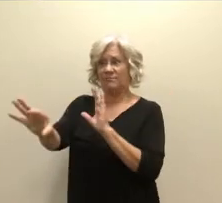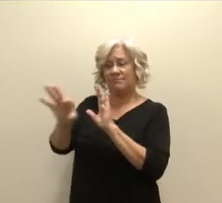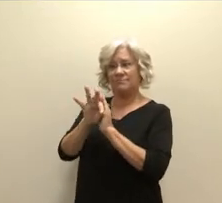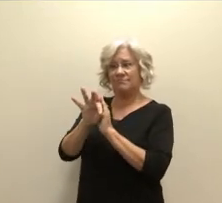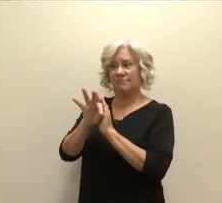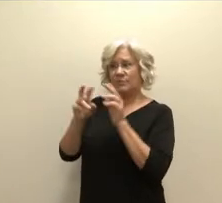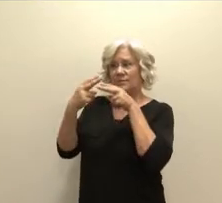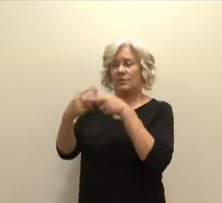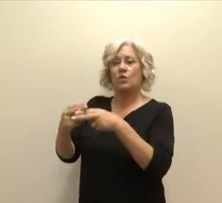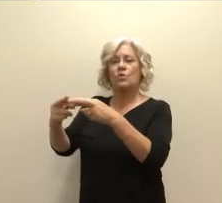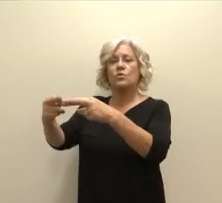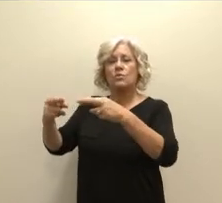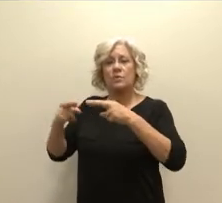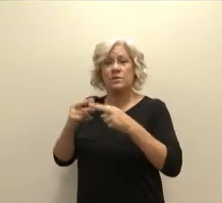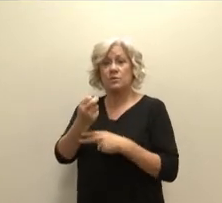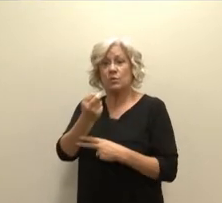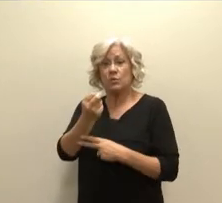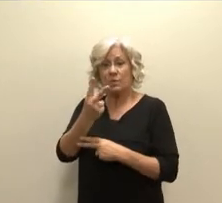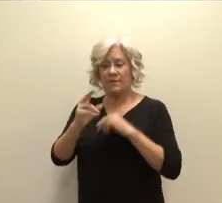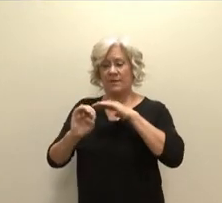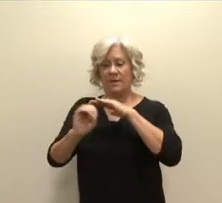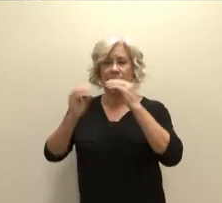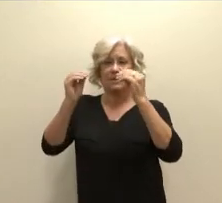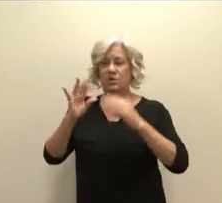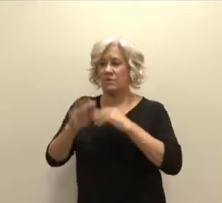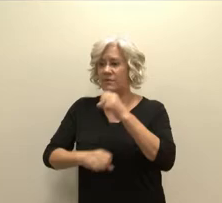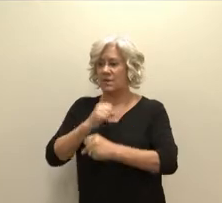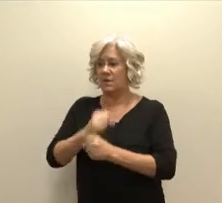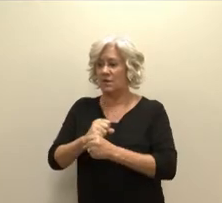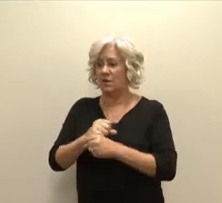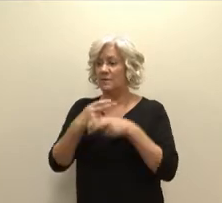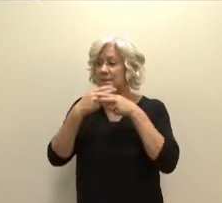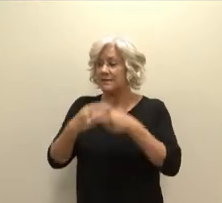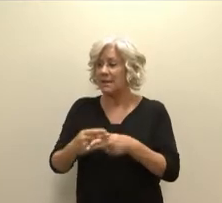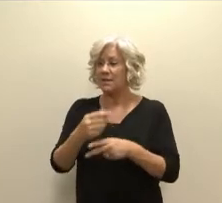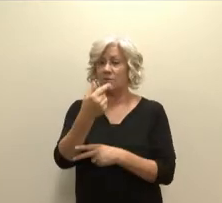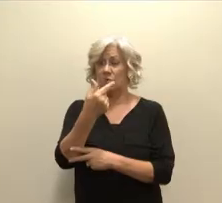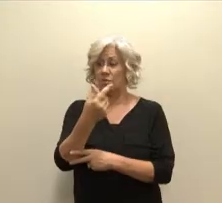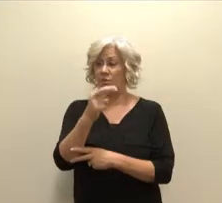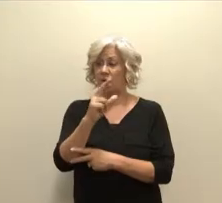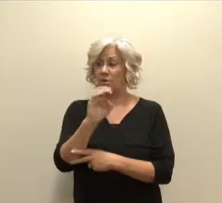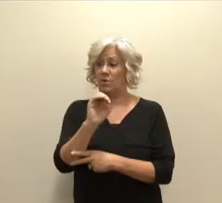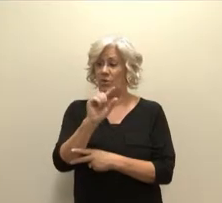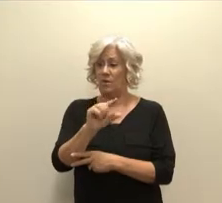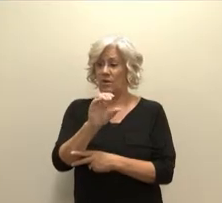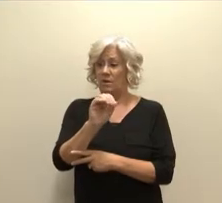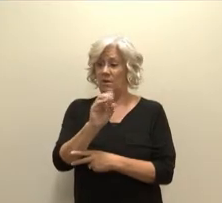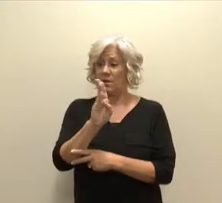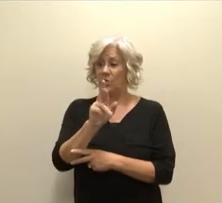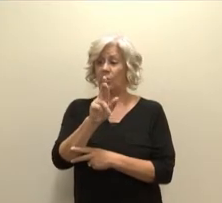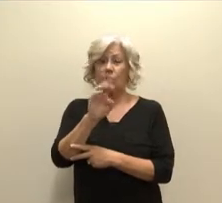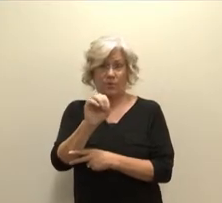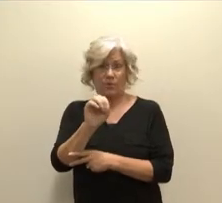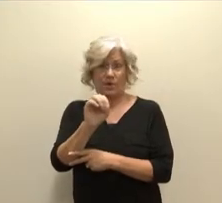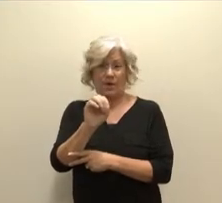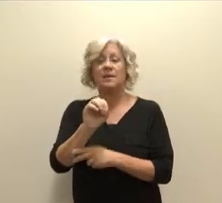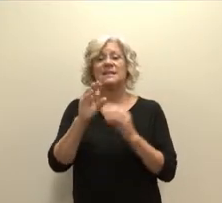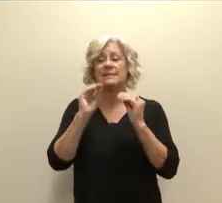12 elementary teacher of the year. Please welcome Mr. Greg Oubre, who teaches third grade at Dean Highland Elementary.